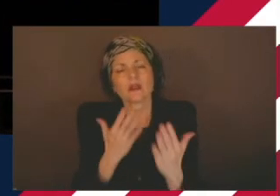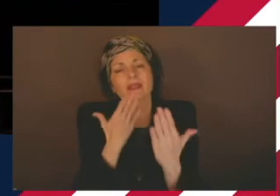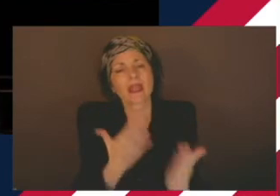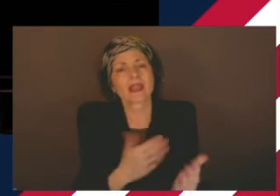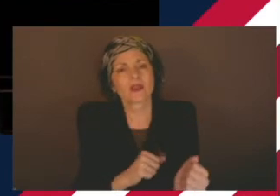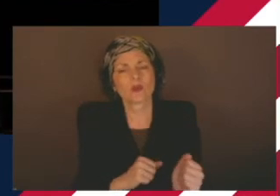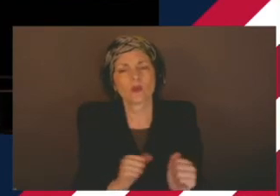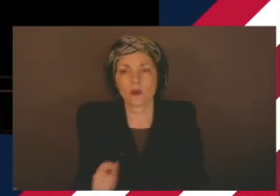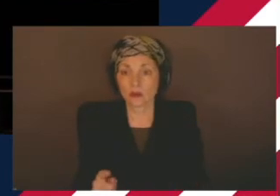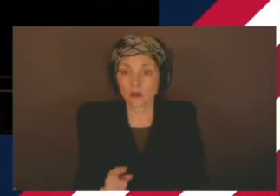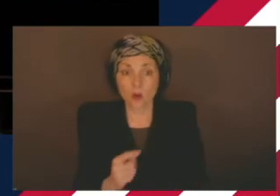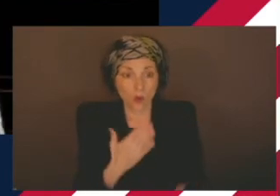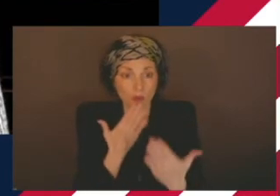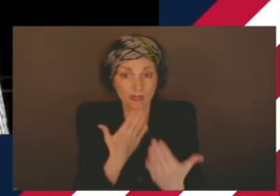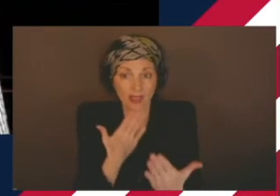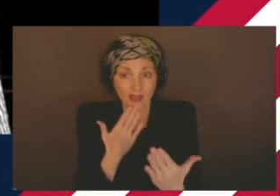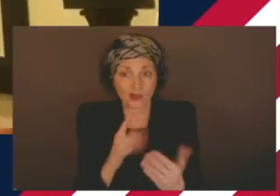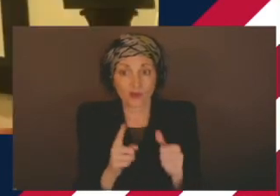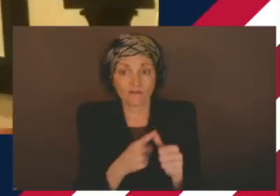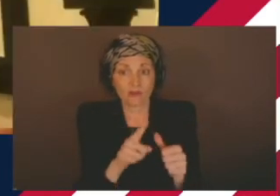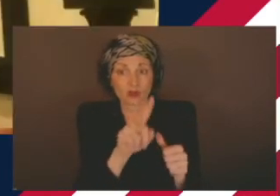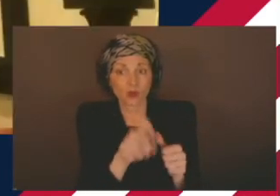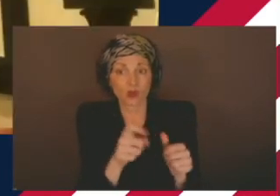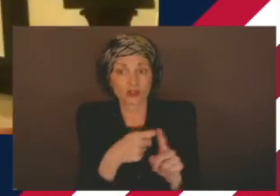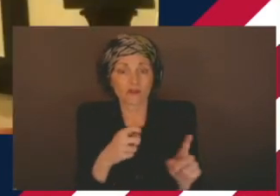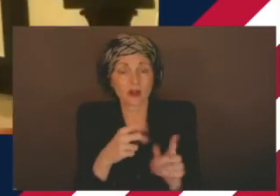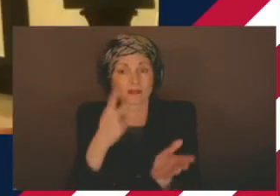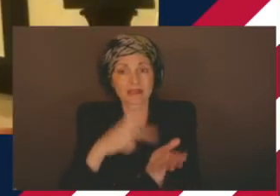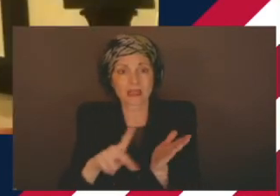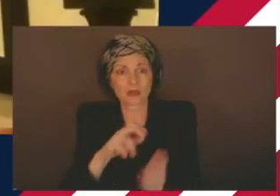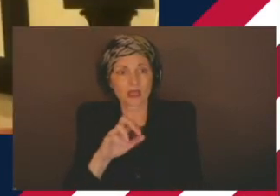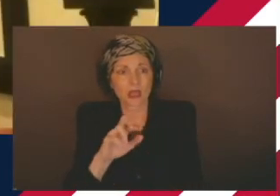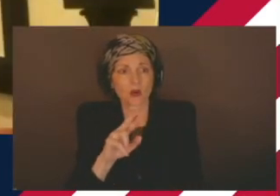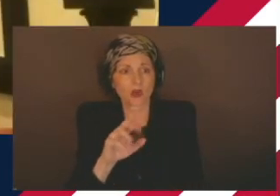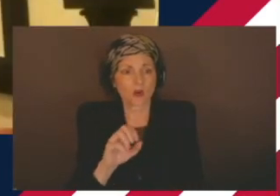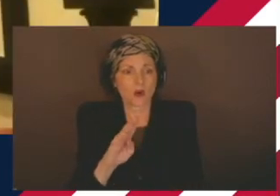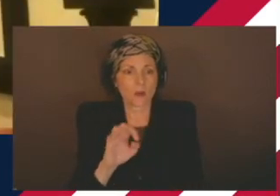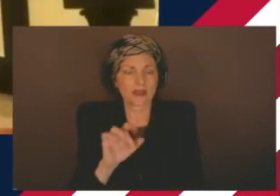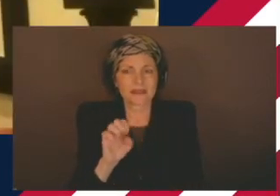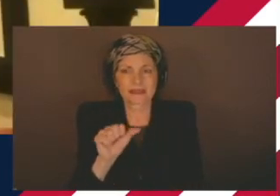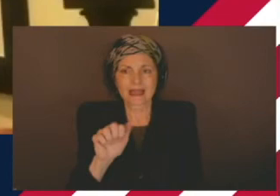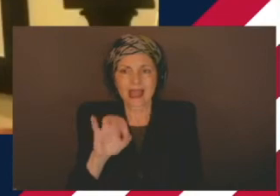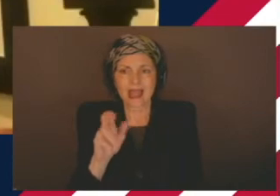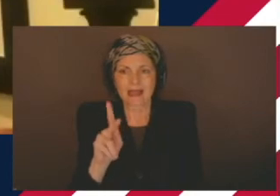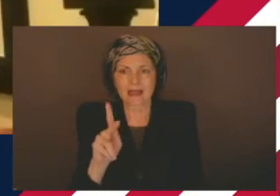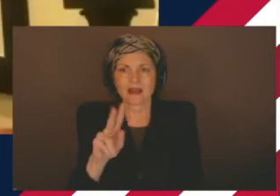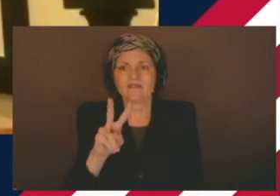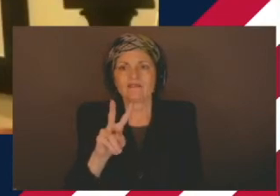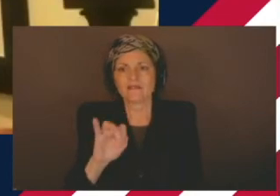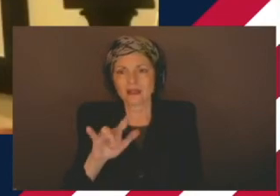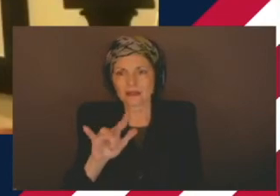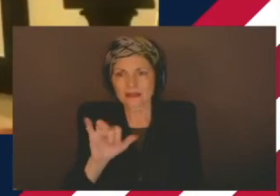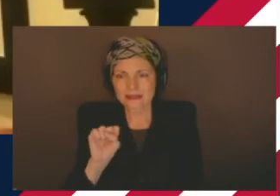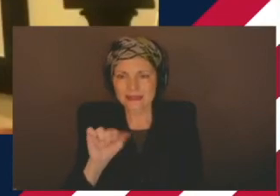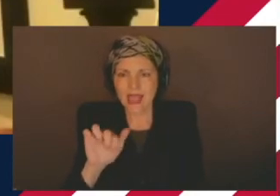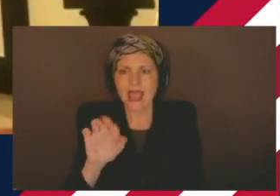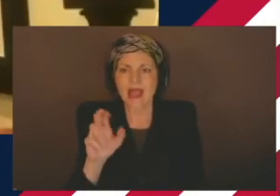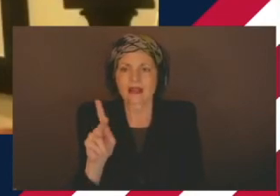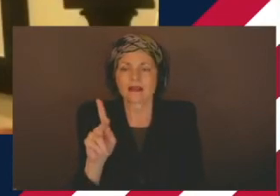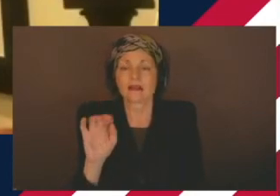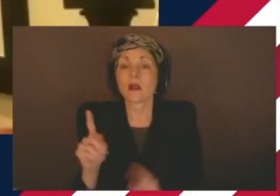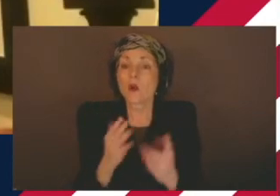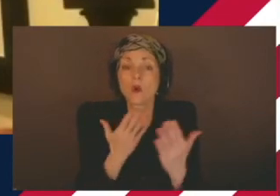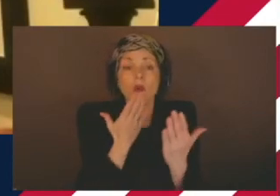from Secretary Vilsack. Thanks, Mayor. Ryan, thank you very, very much for bringing a